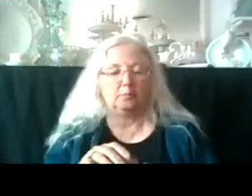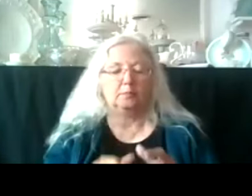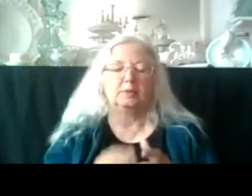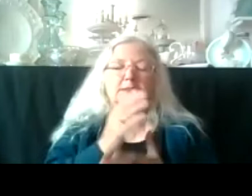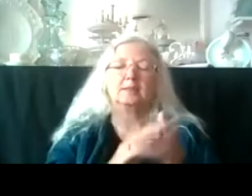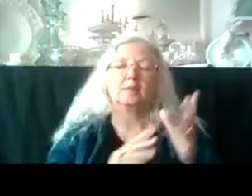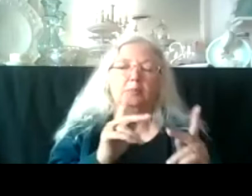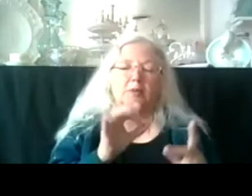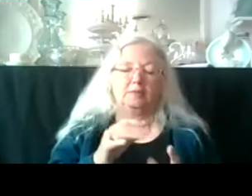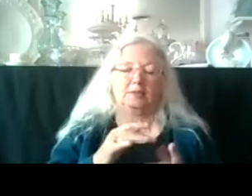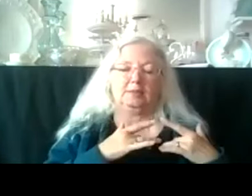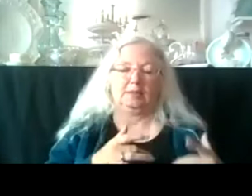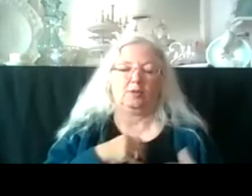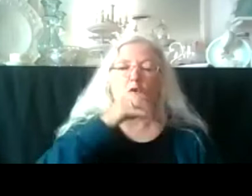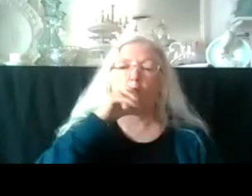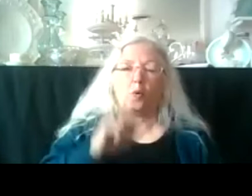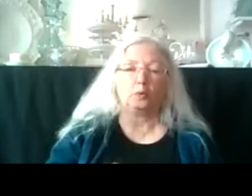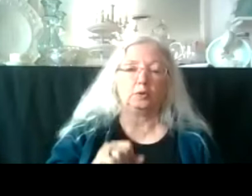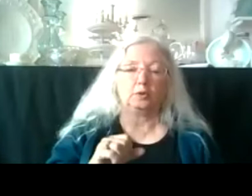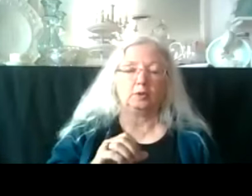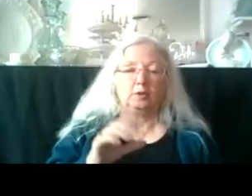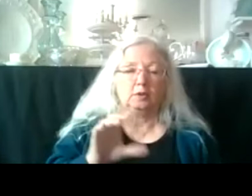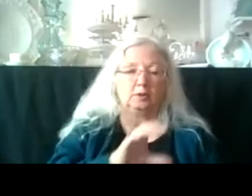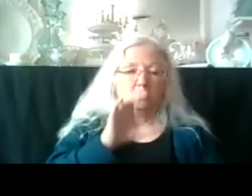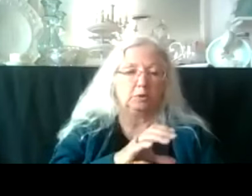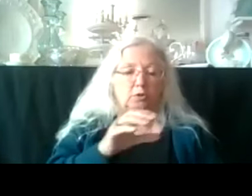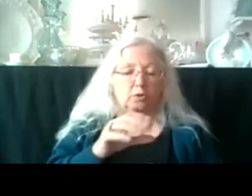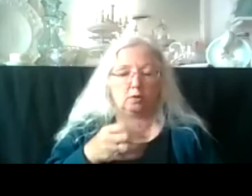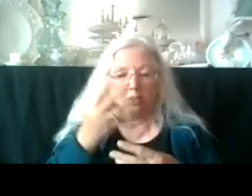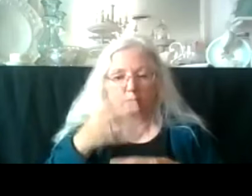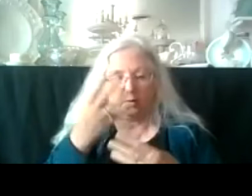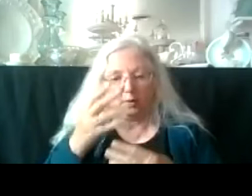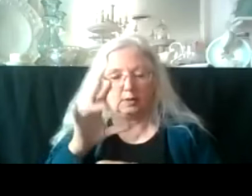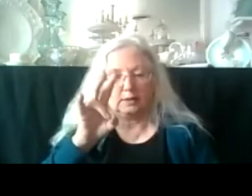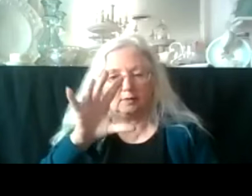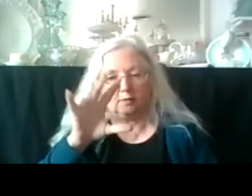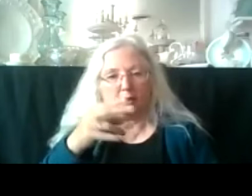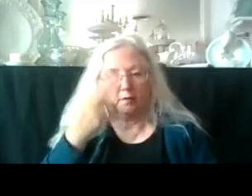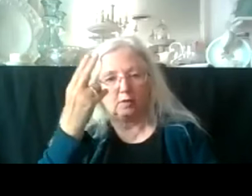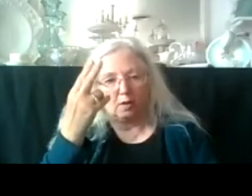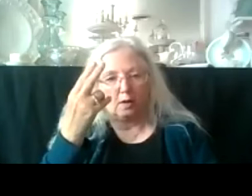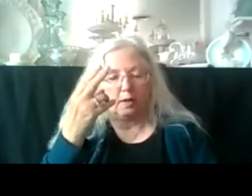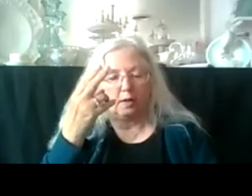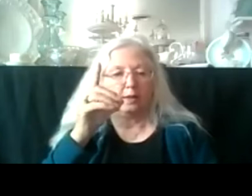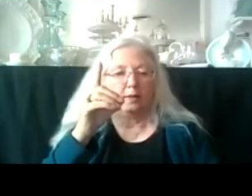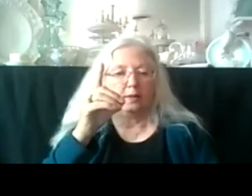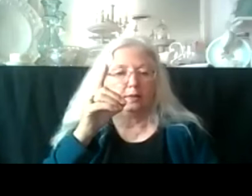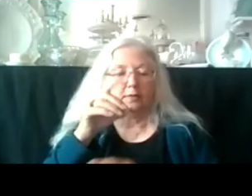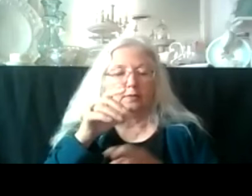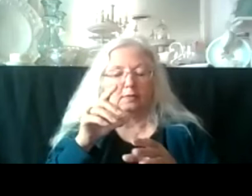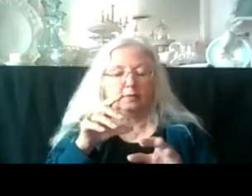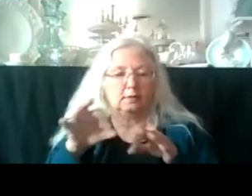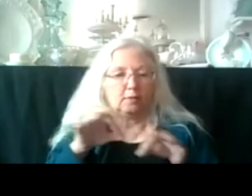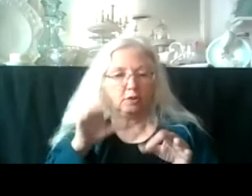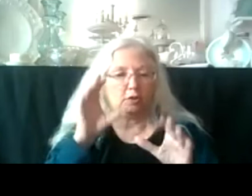if they tend to have older computers, the loading of 75 high image graphics can chug on the computer a